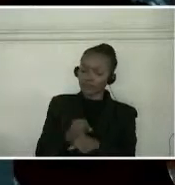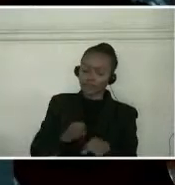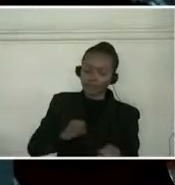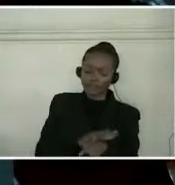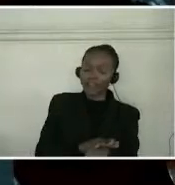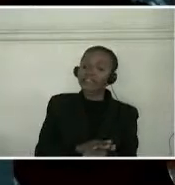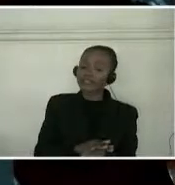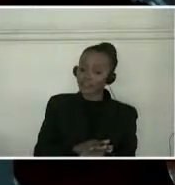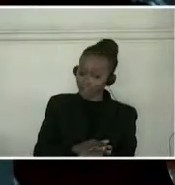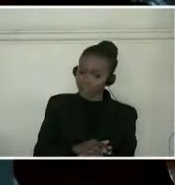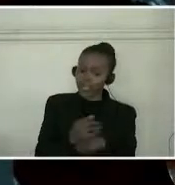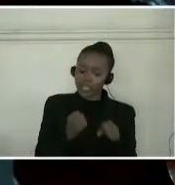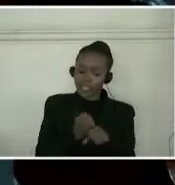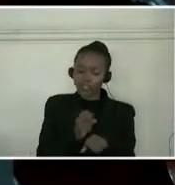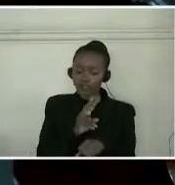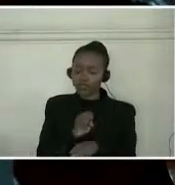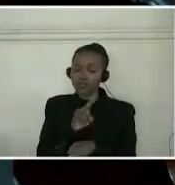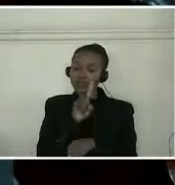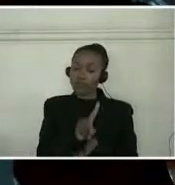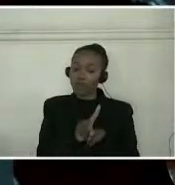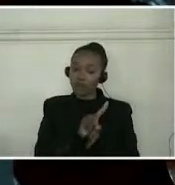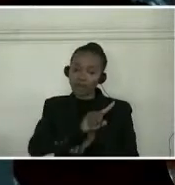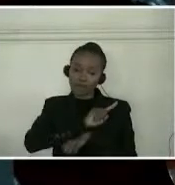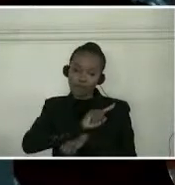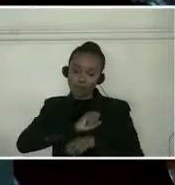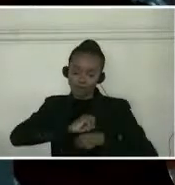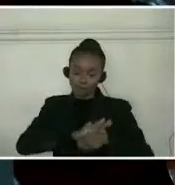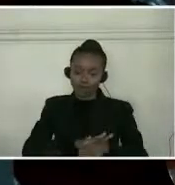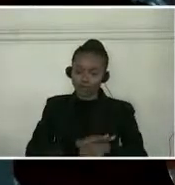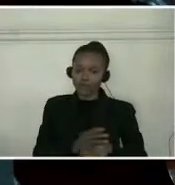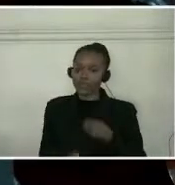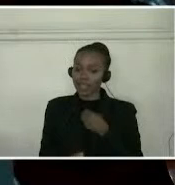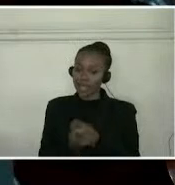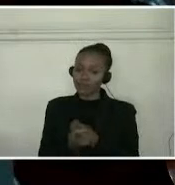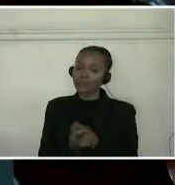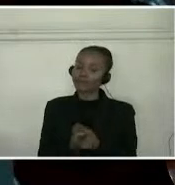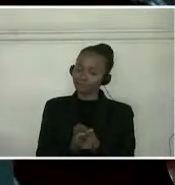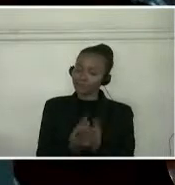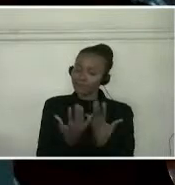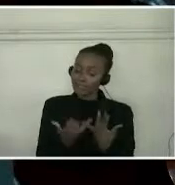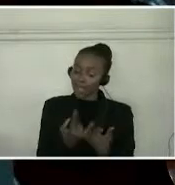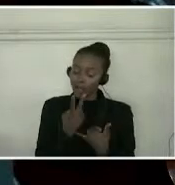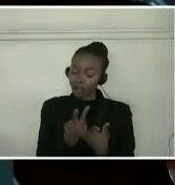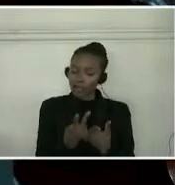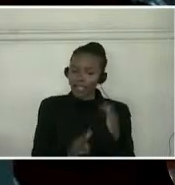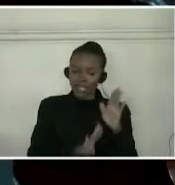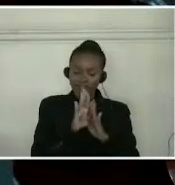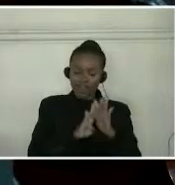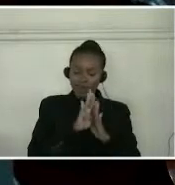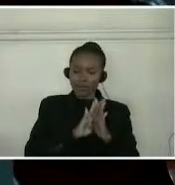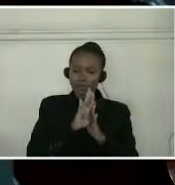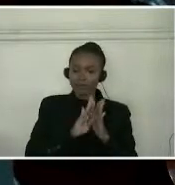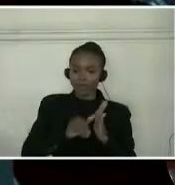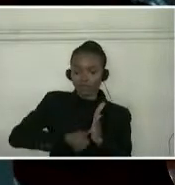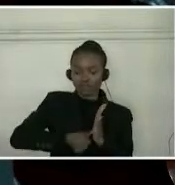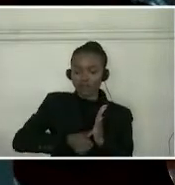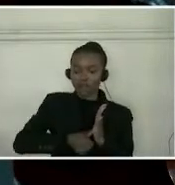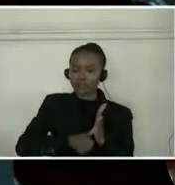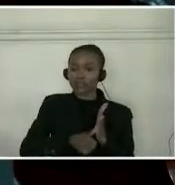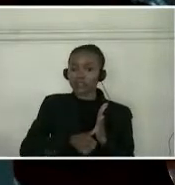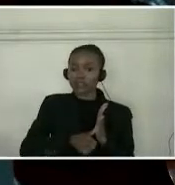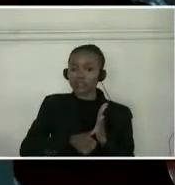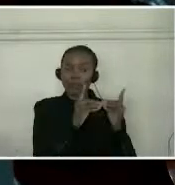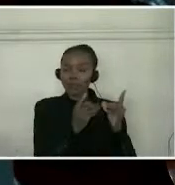targets in line with the mass participation sports development grant that were set by the department were not met honorable